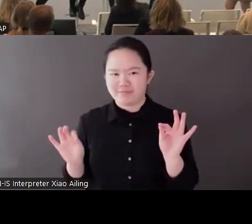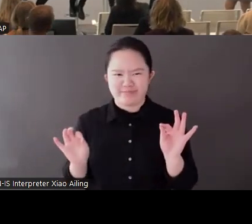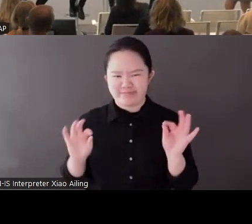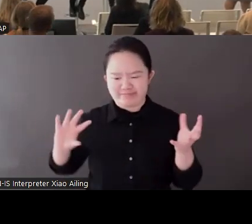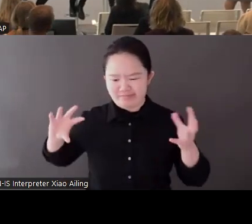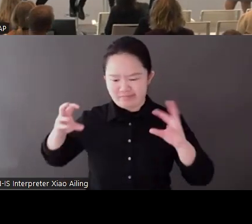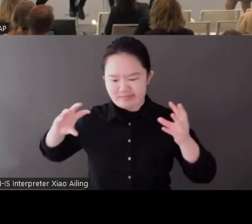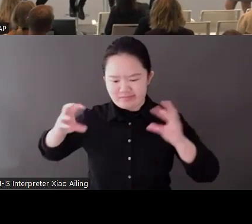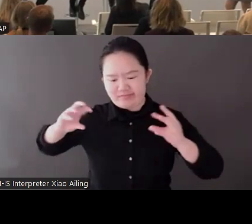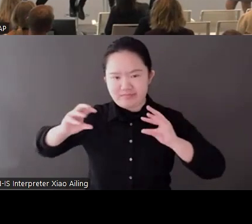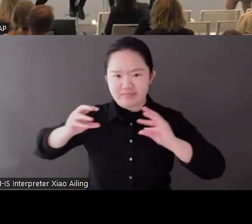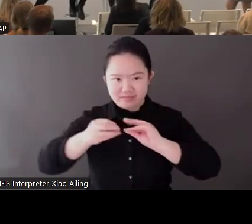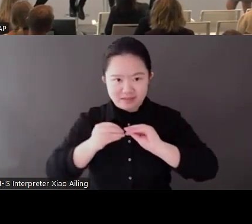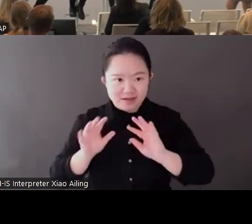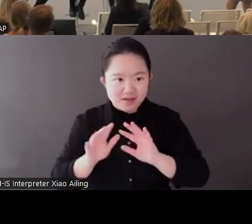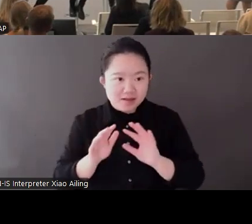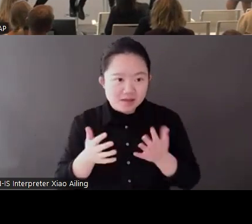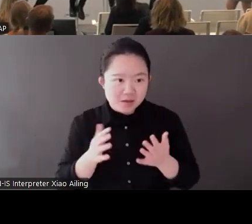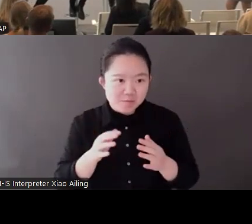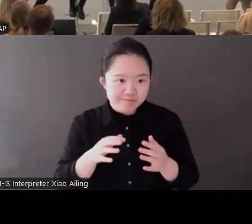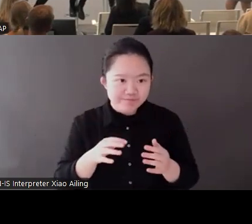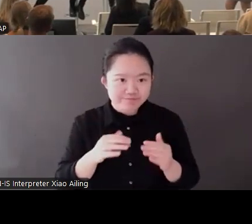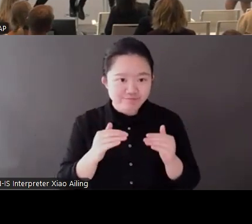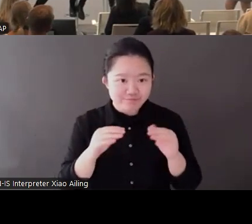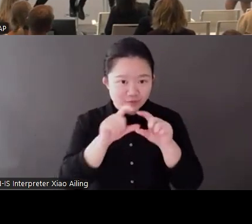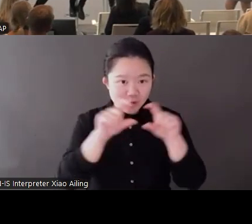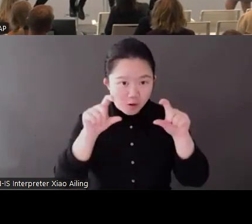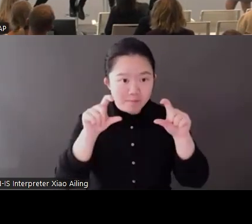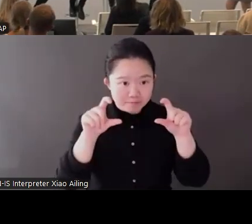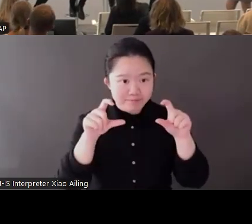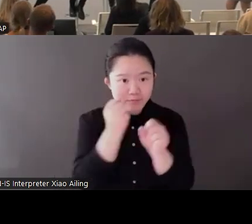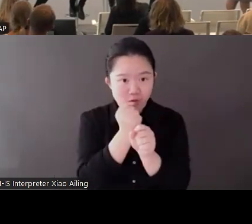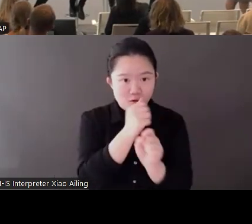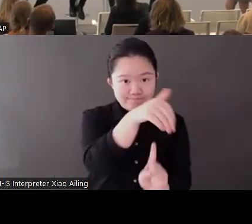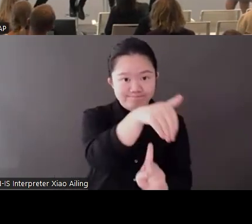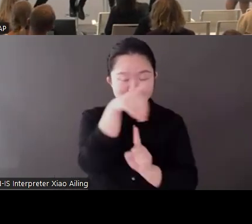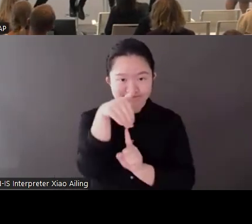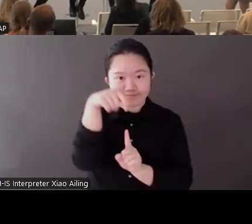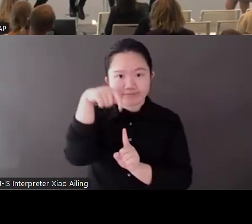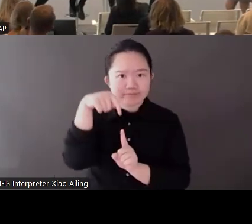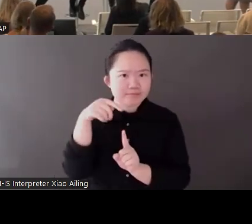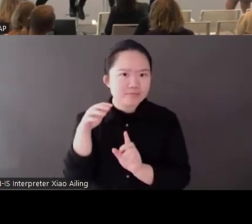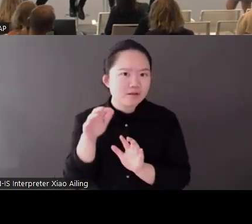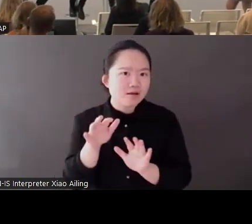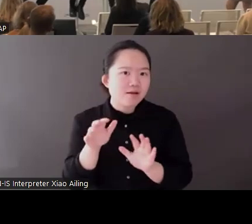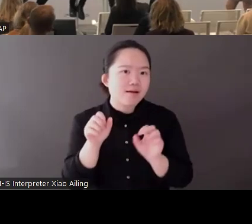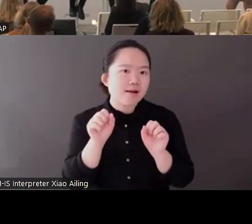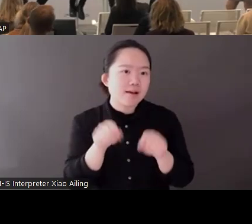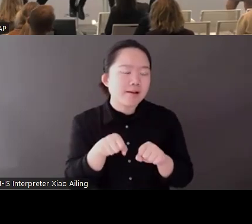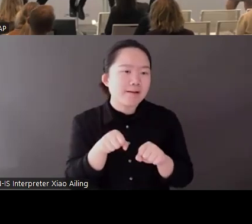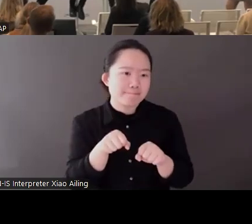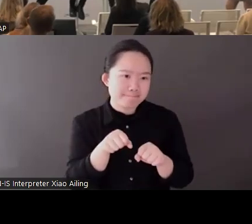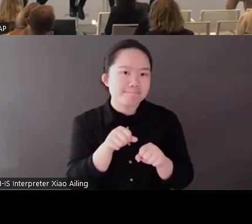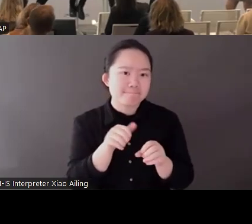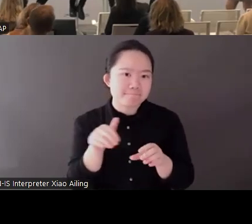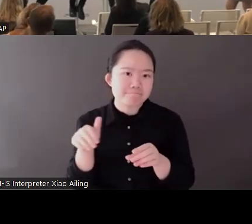employees that could be part of the roster, what you call the roster? So how did you decide on the member level, so to